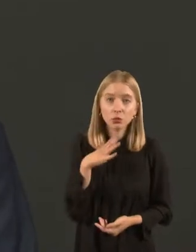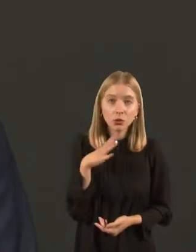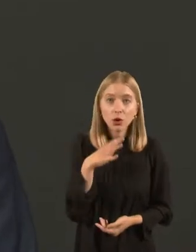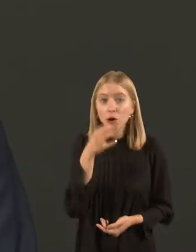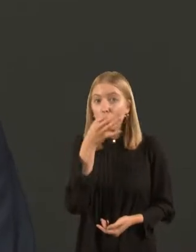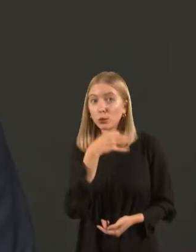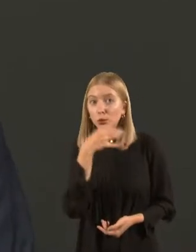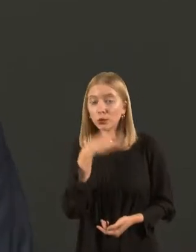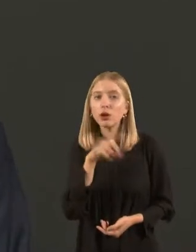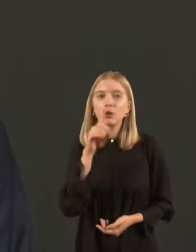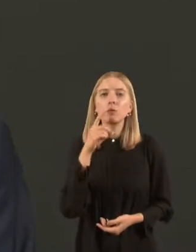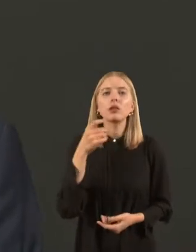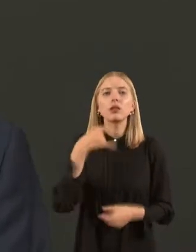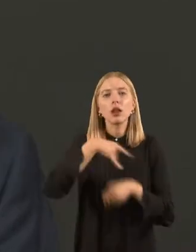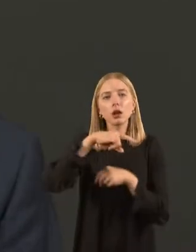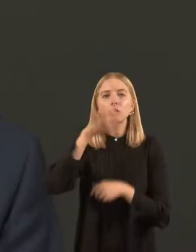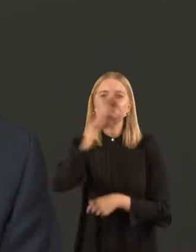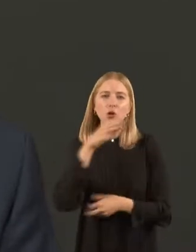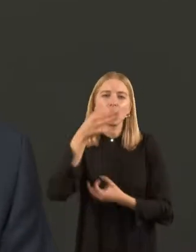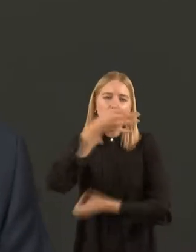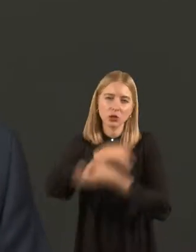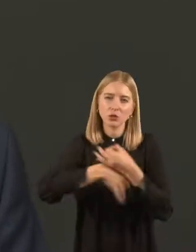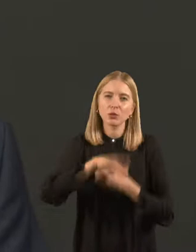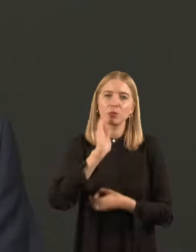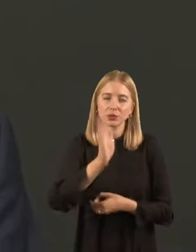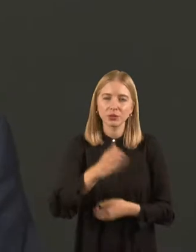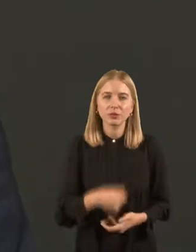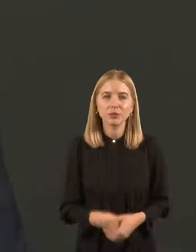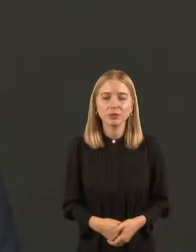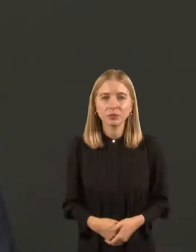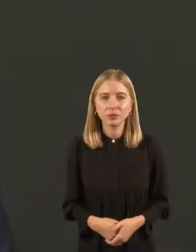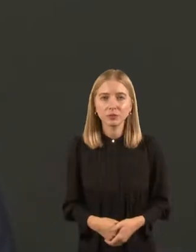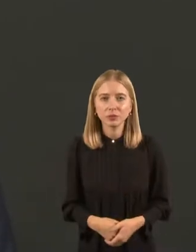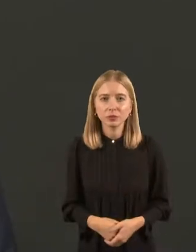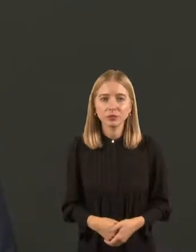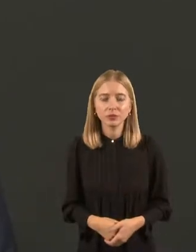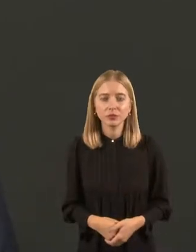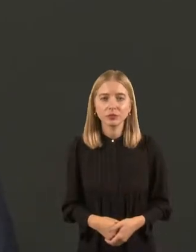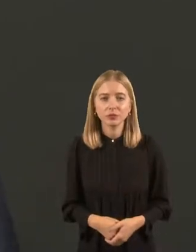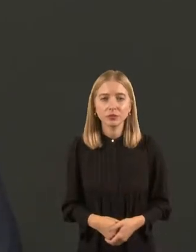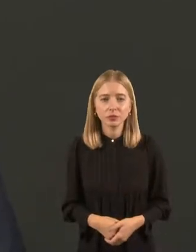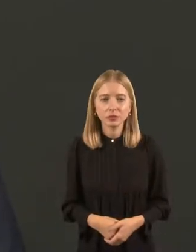but we need to invest in order to be able to use the potential.